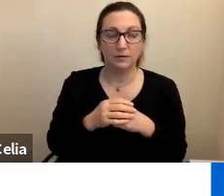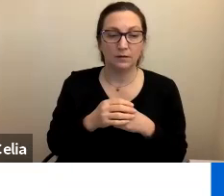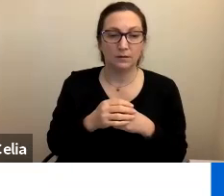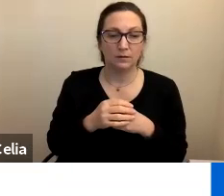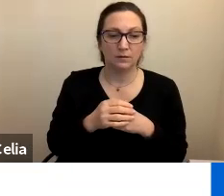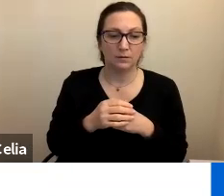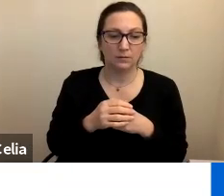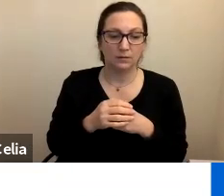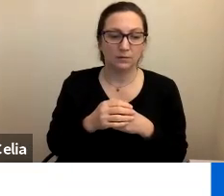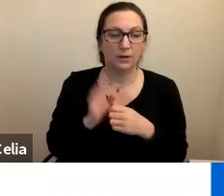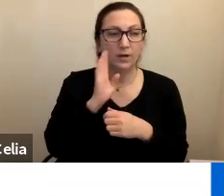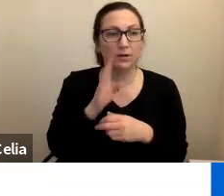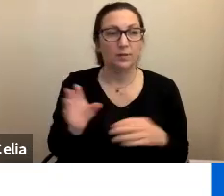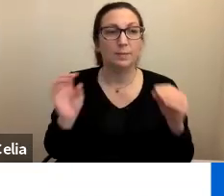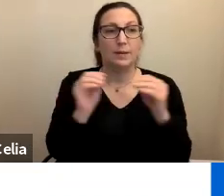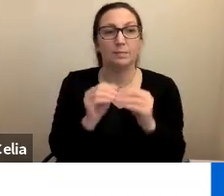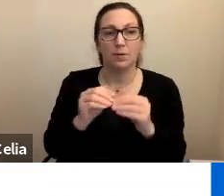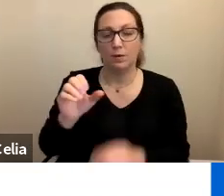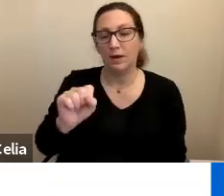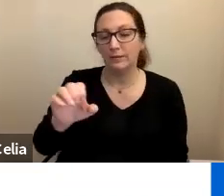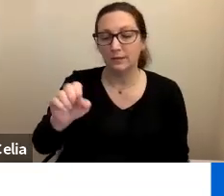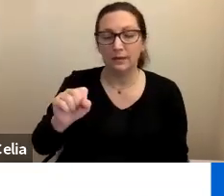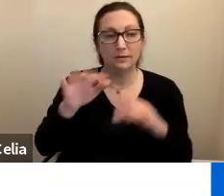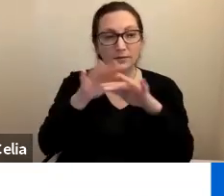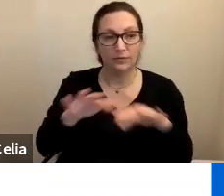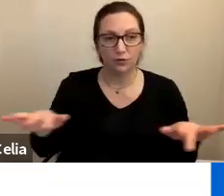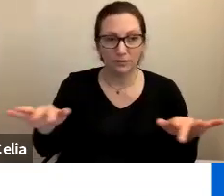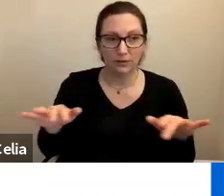that there will be greater socioeconomic diversity